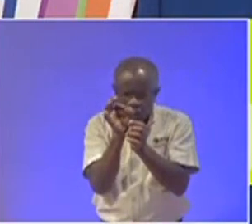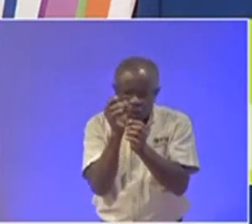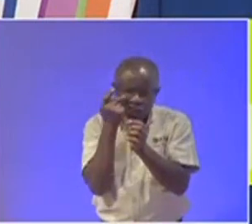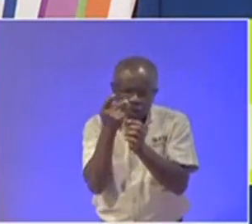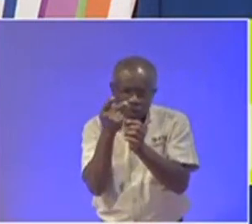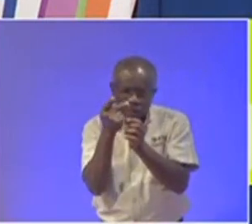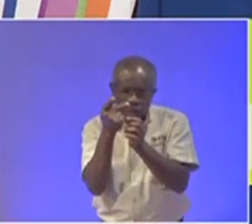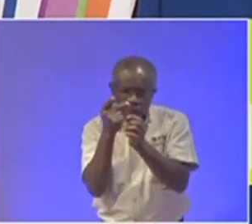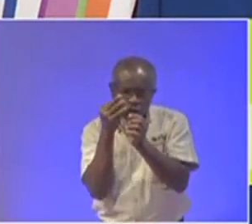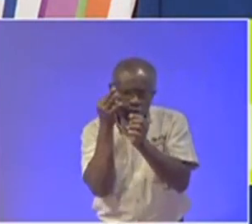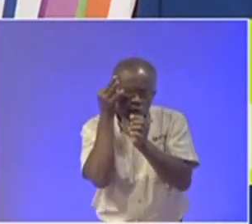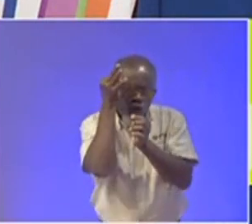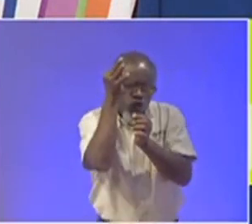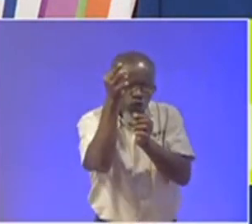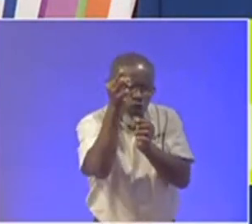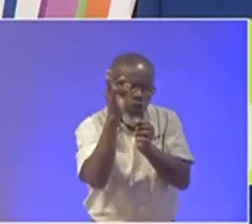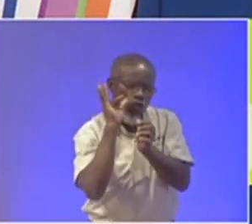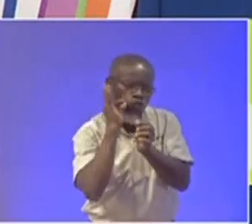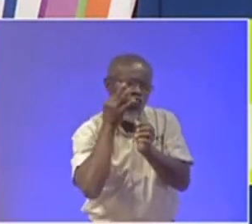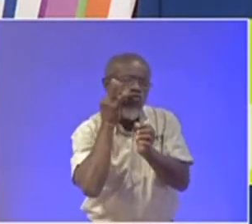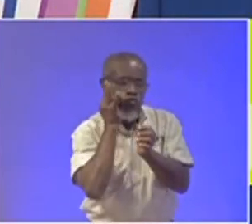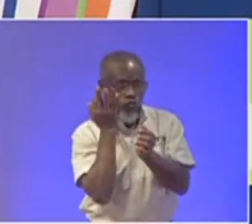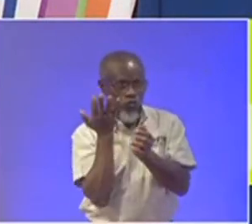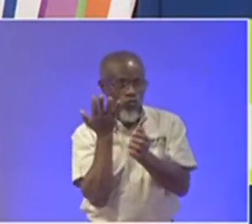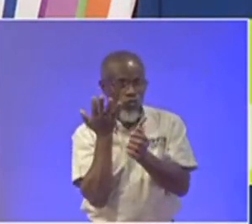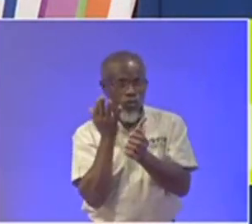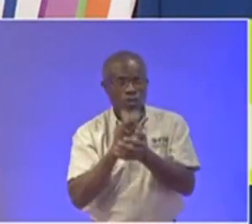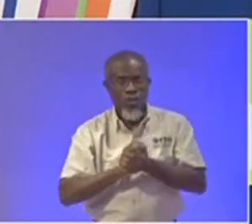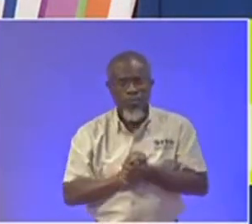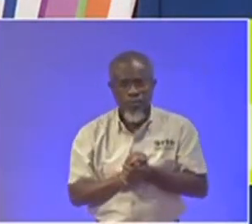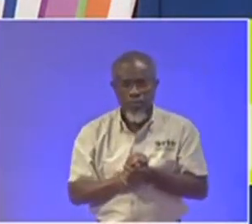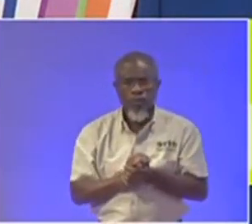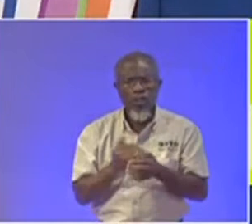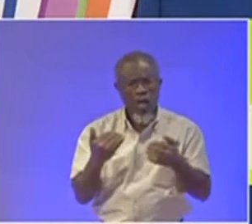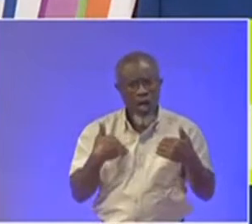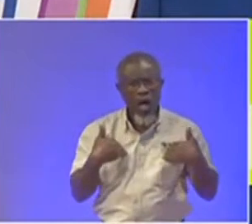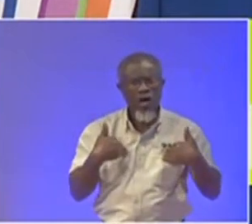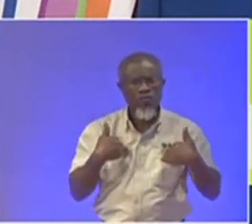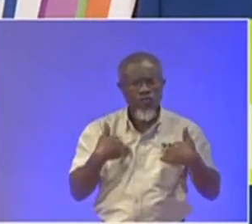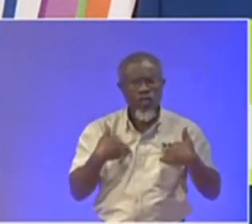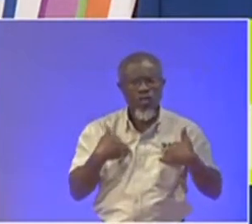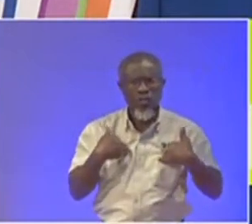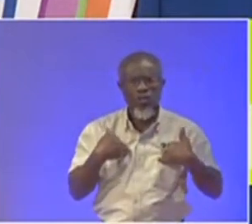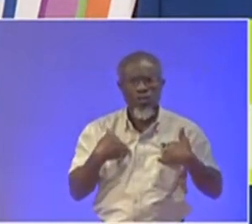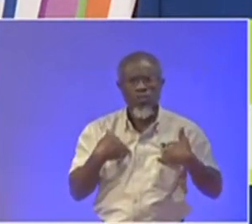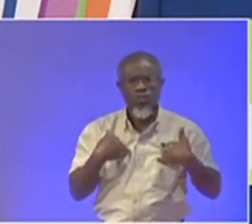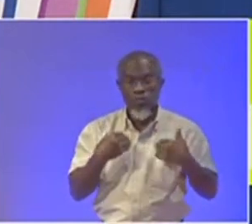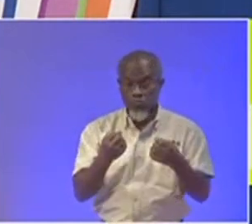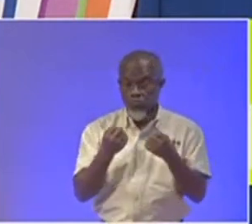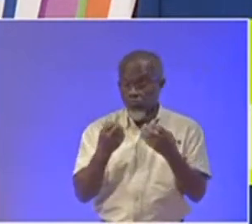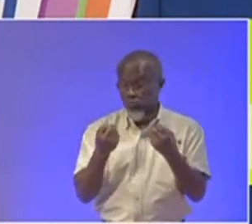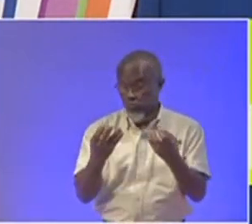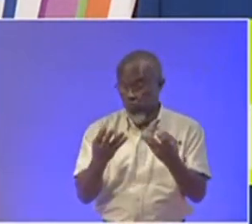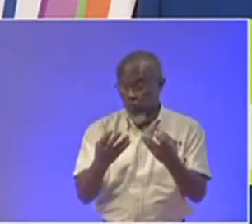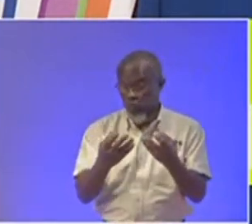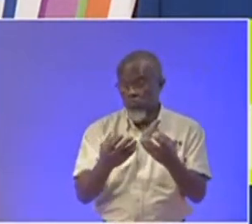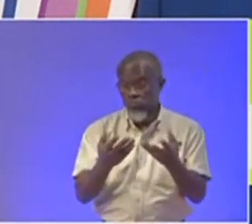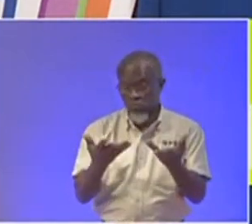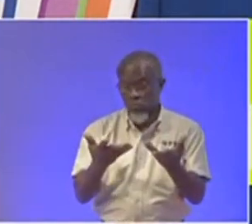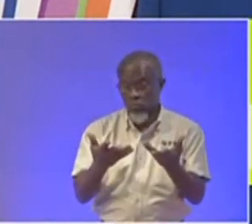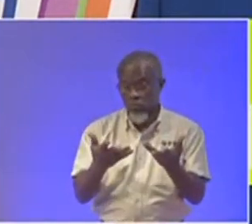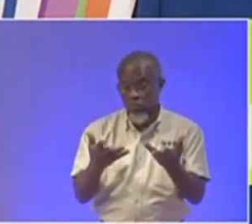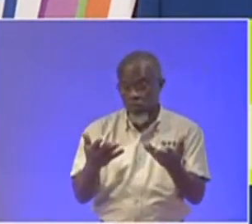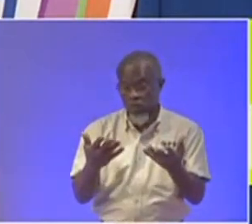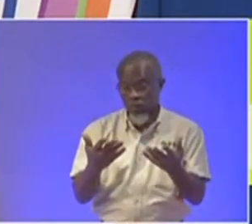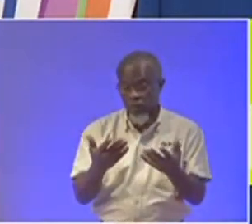the tree is already bearing, and having a large amount of the cohort of prefects